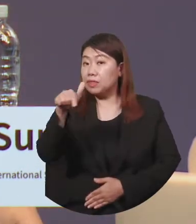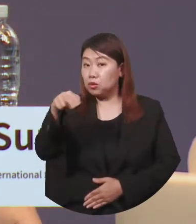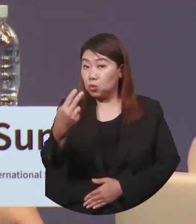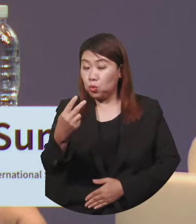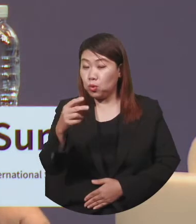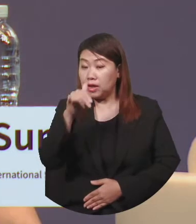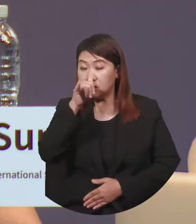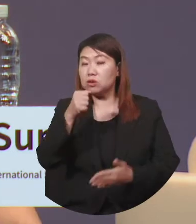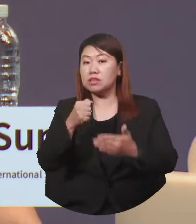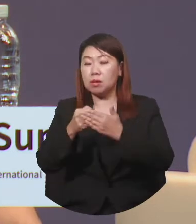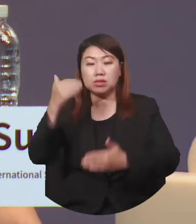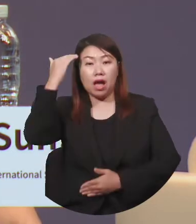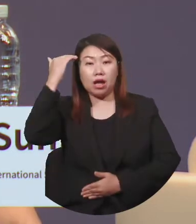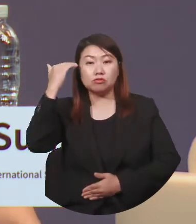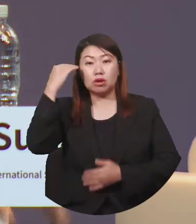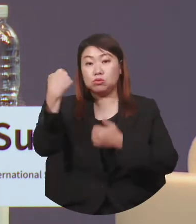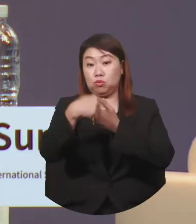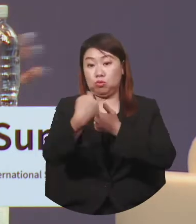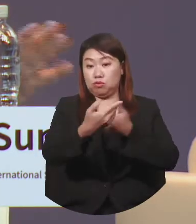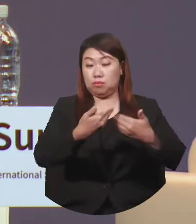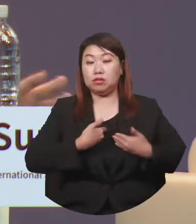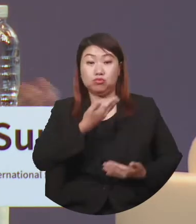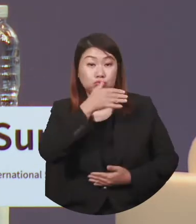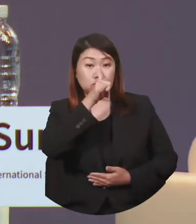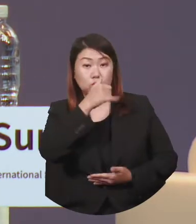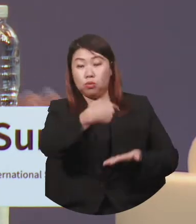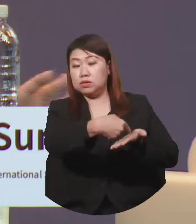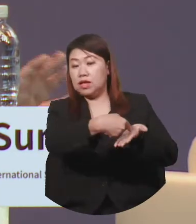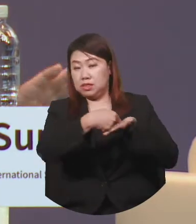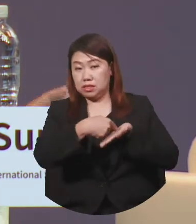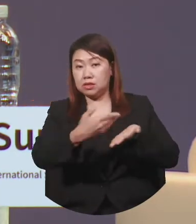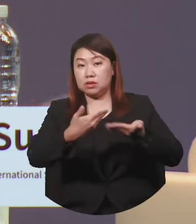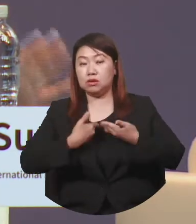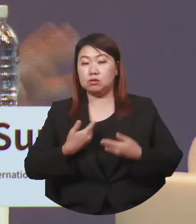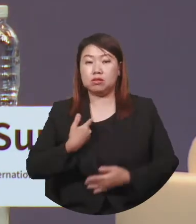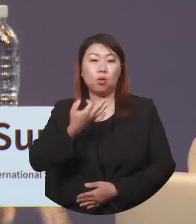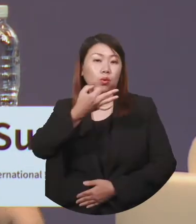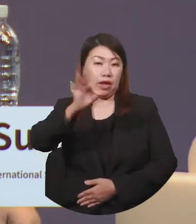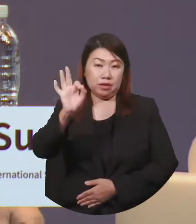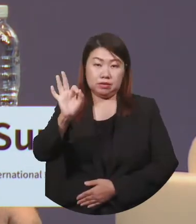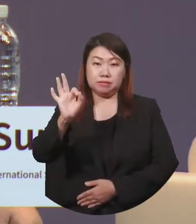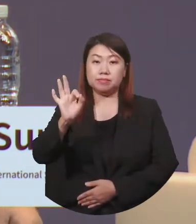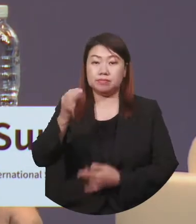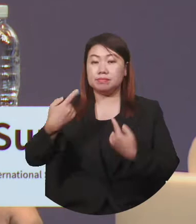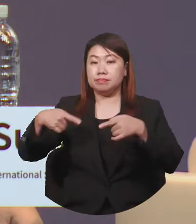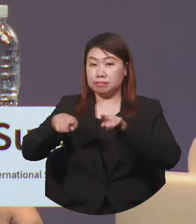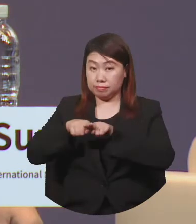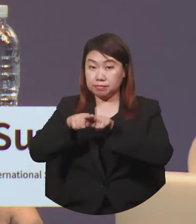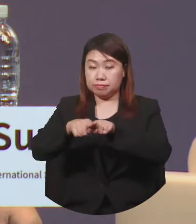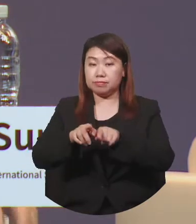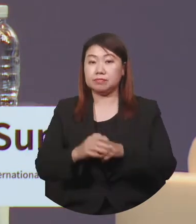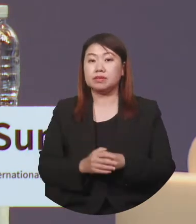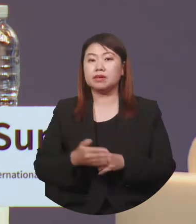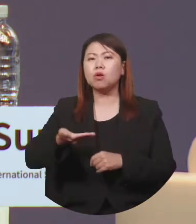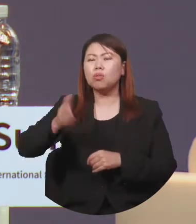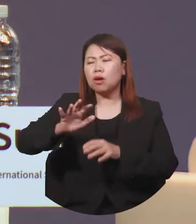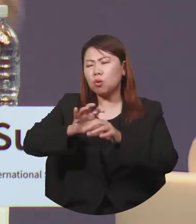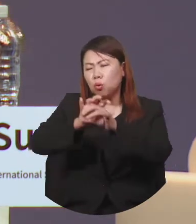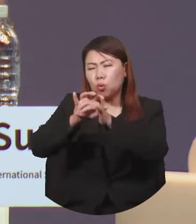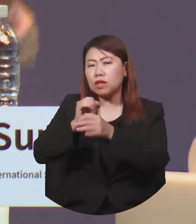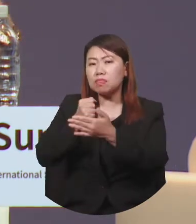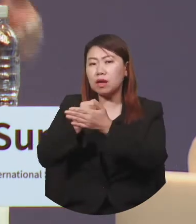with also our program. However, this never has been realized due to the COVID-19 situation, but we are trying